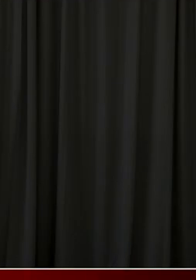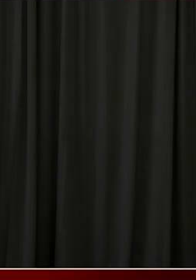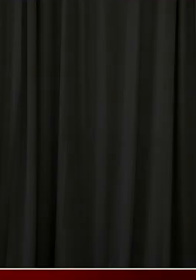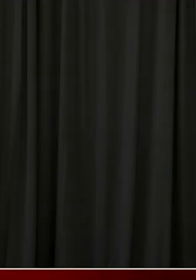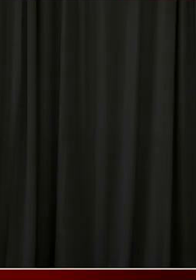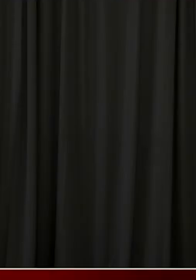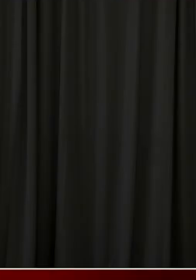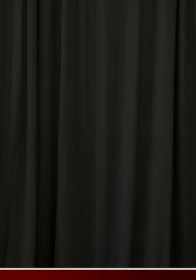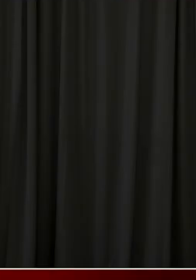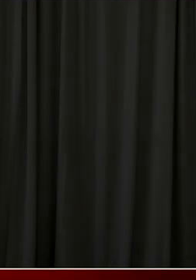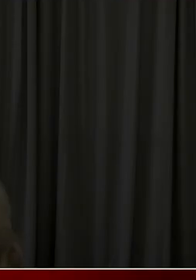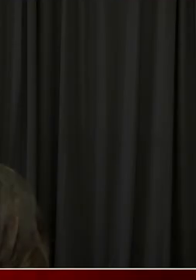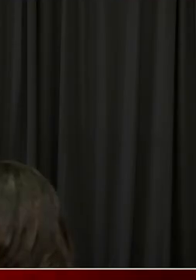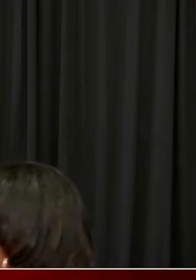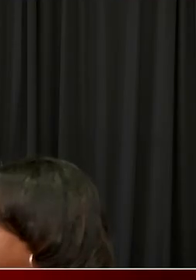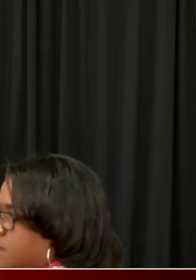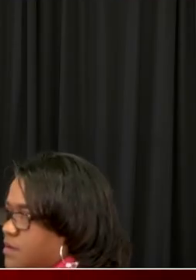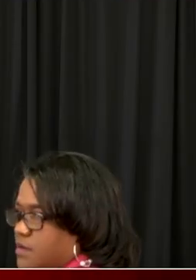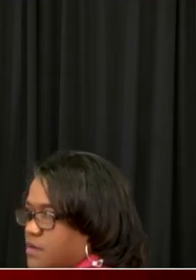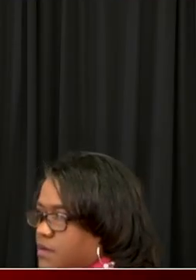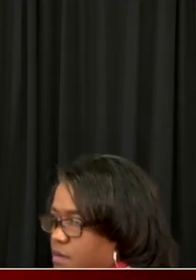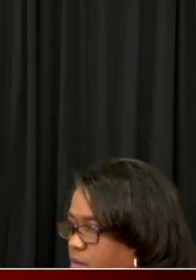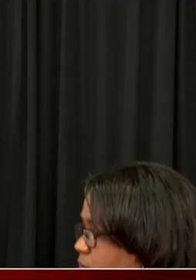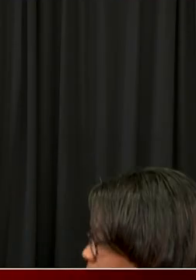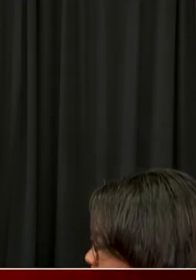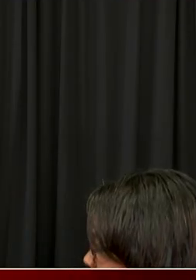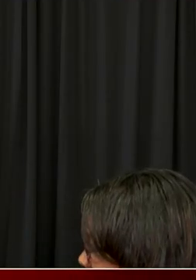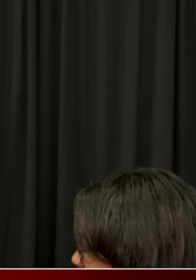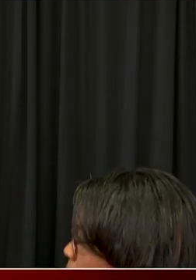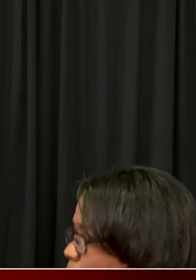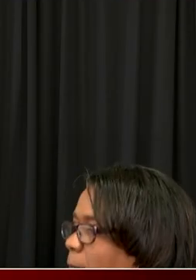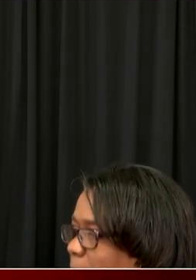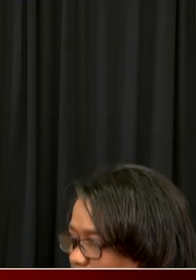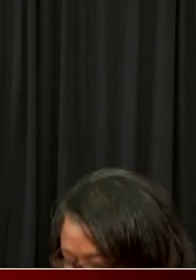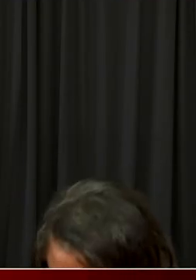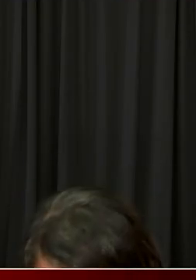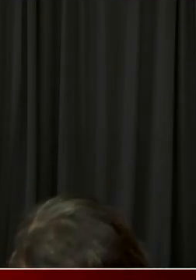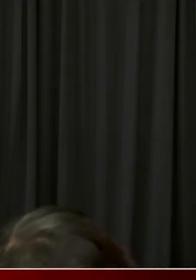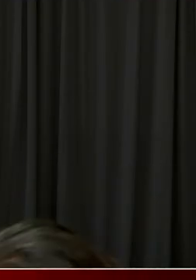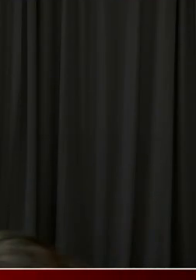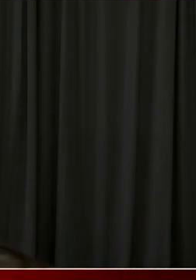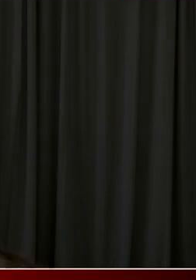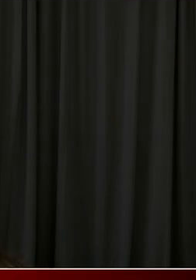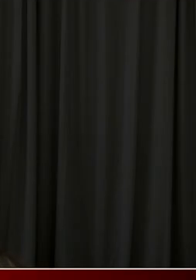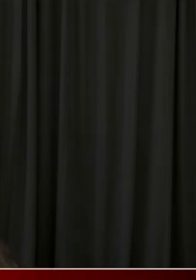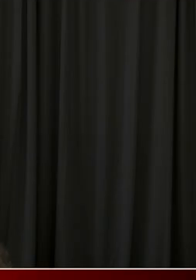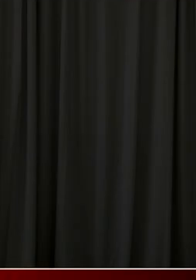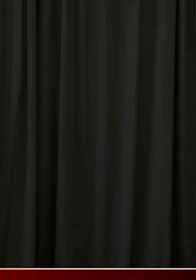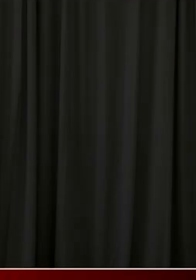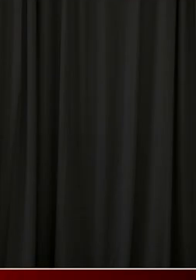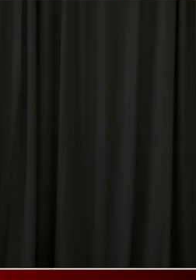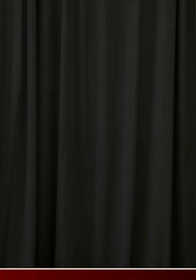6, 7, 8, 9, 10. Moving on.